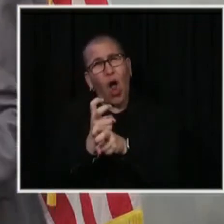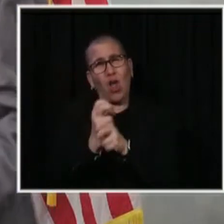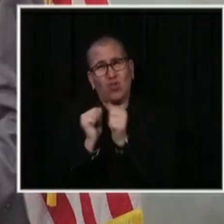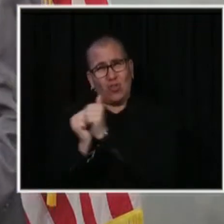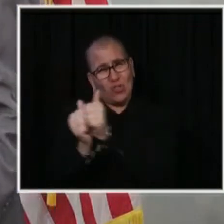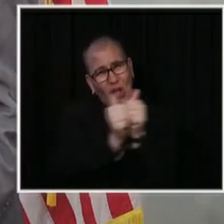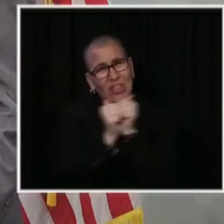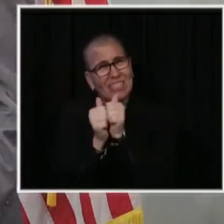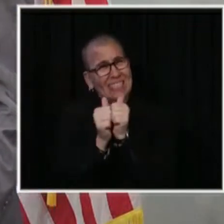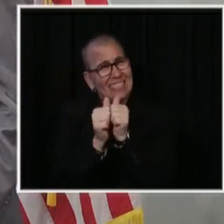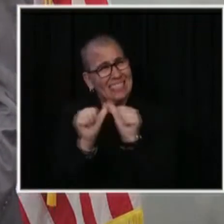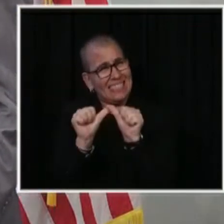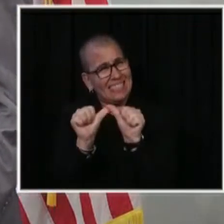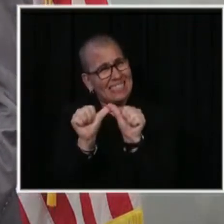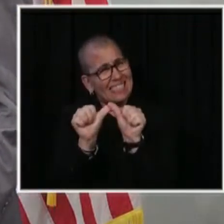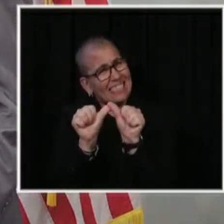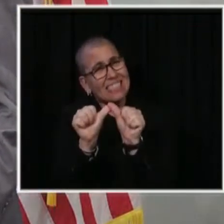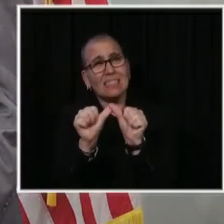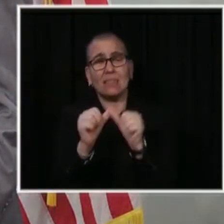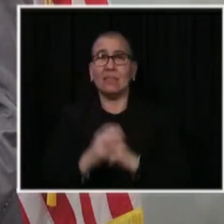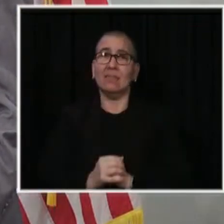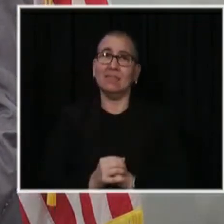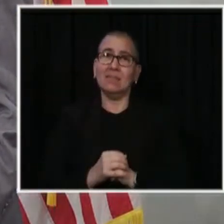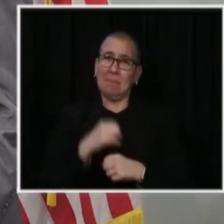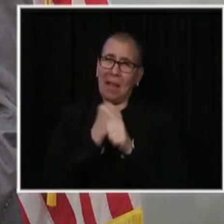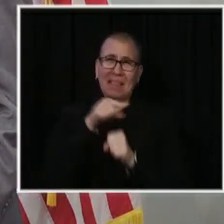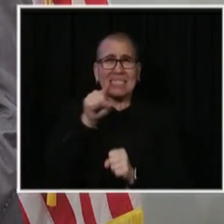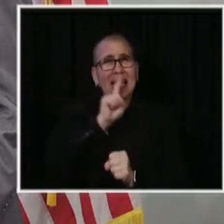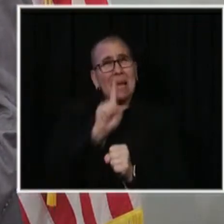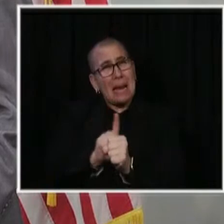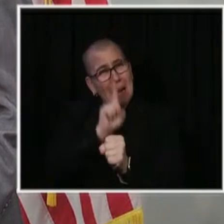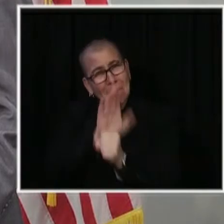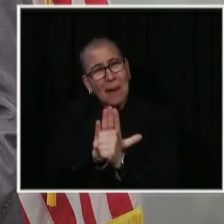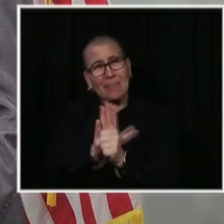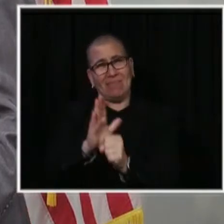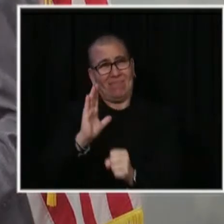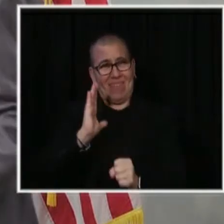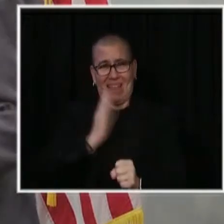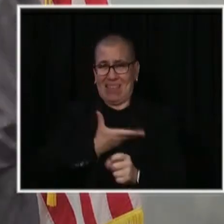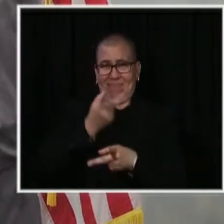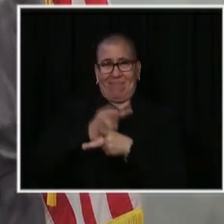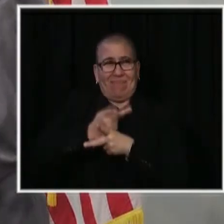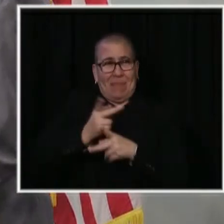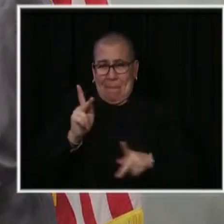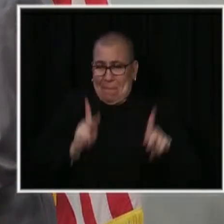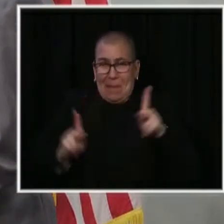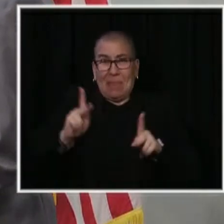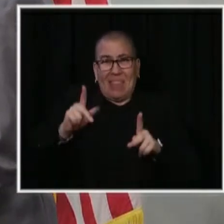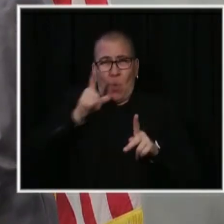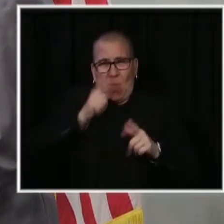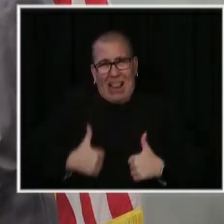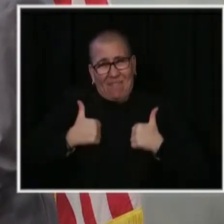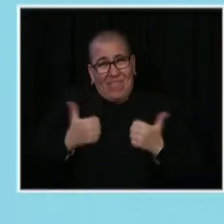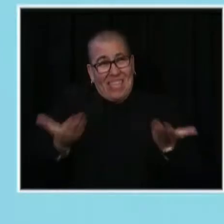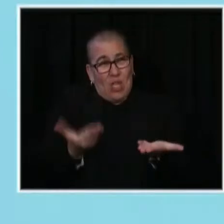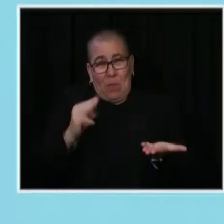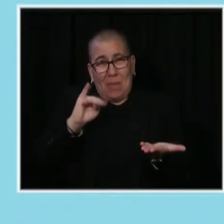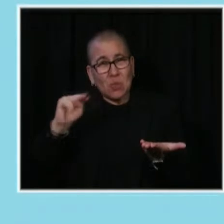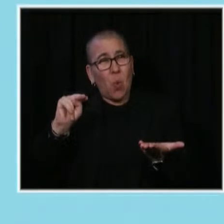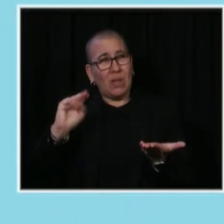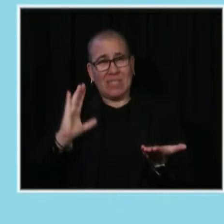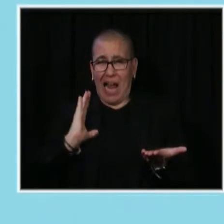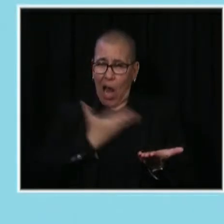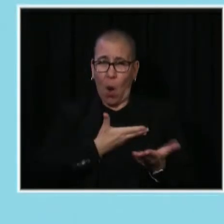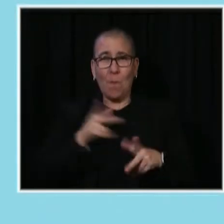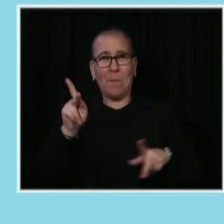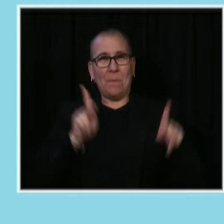We also made it a commitment during this time that we'd take care of our own. This is a state that takes care of their own. Recently, with data from the Census